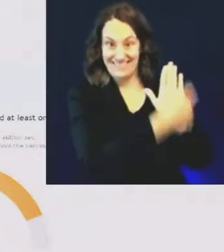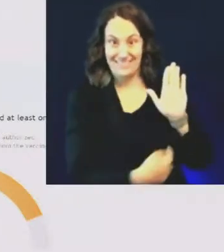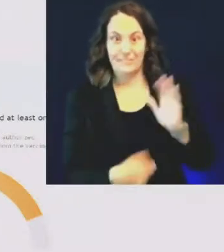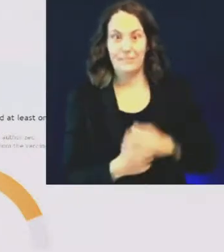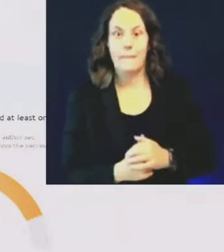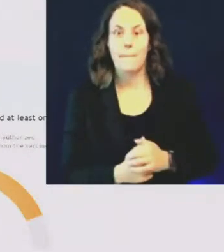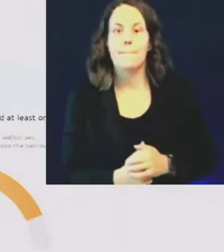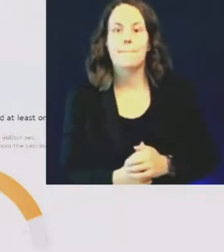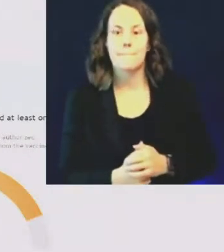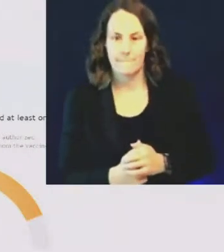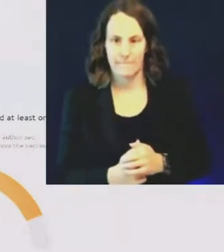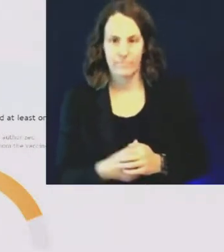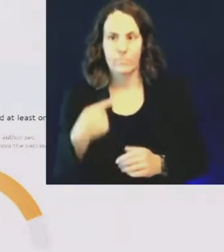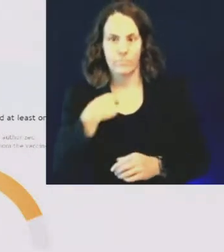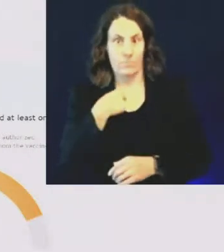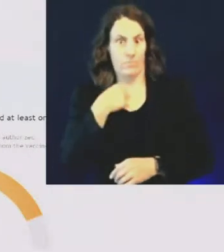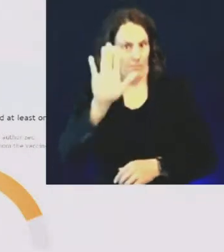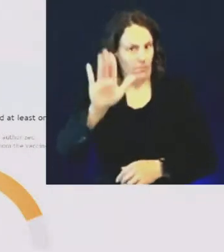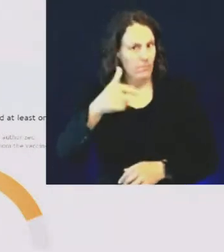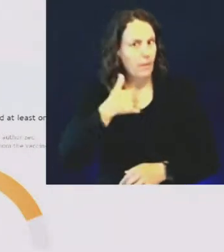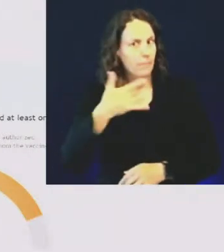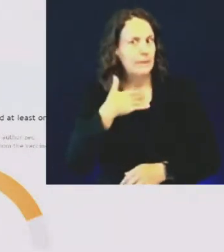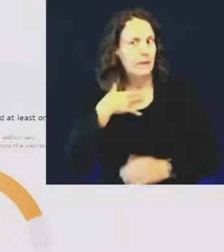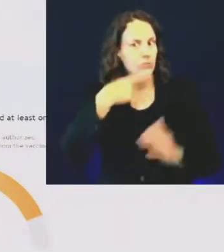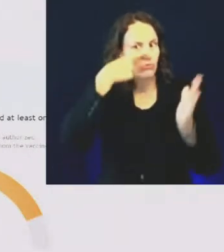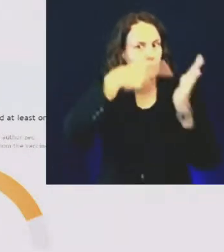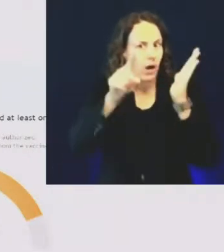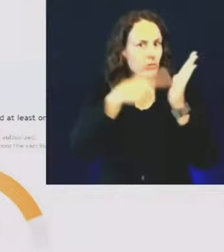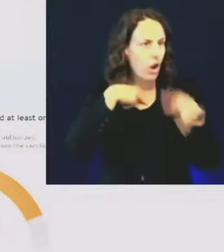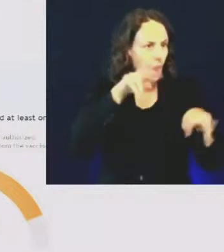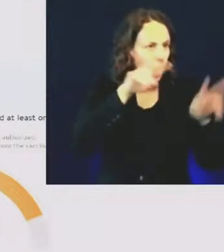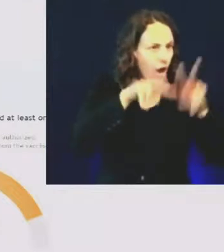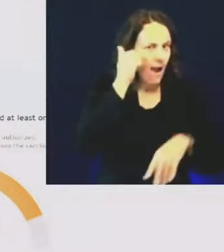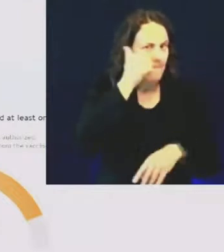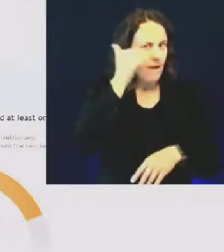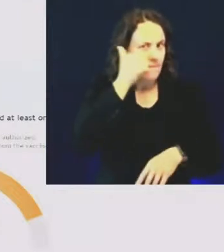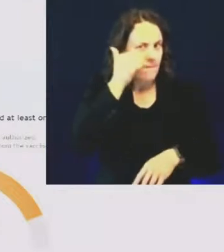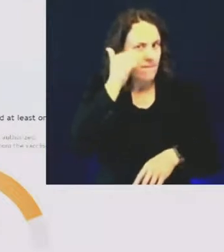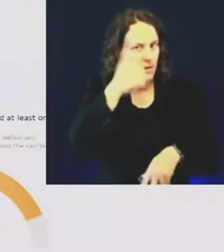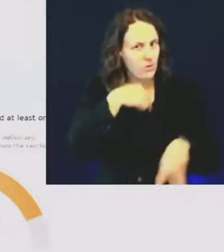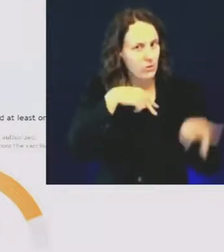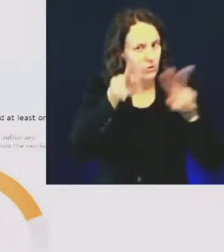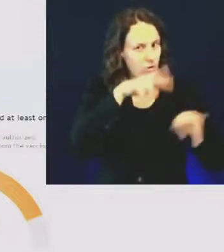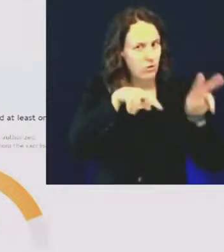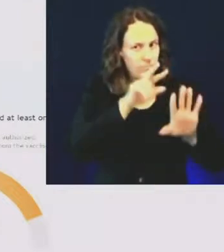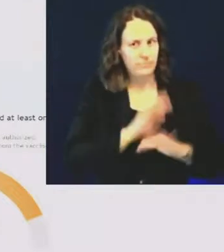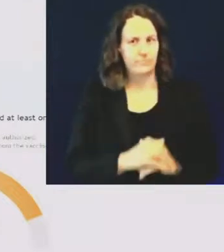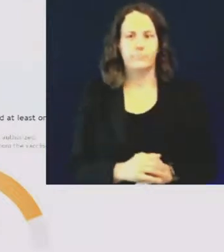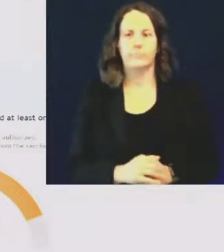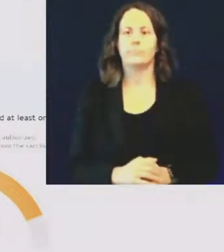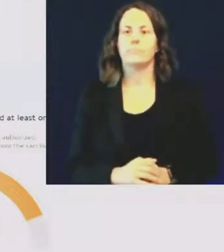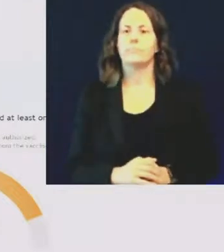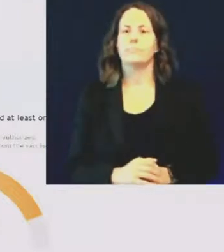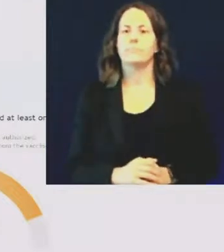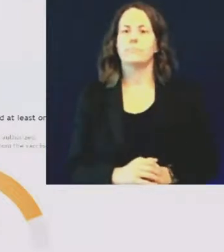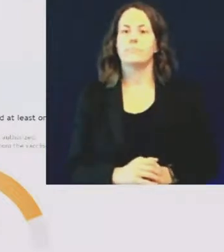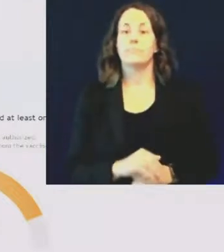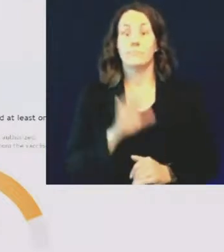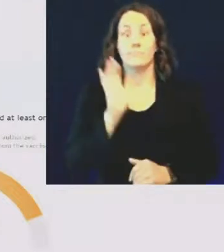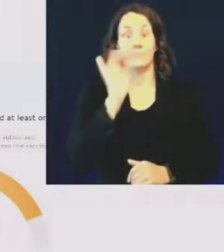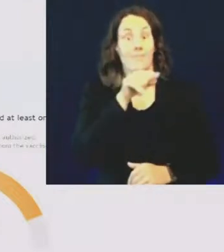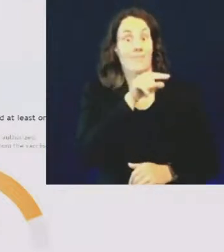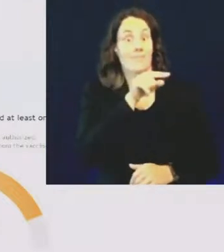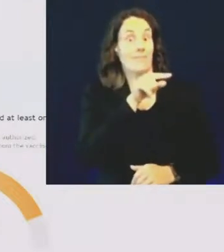do. And you'll see that map defaults to the total population who have received at least one